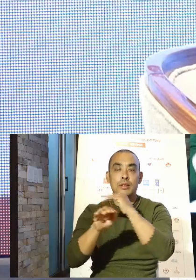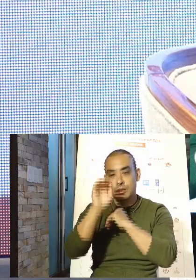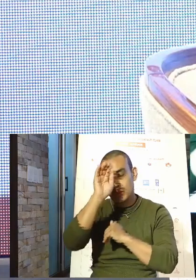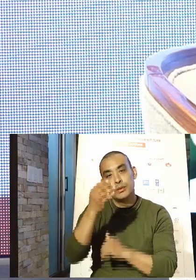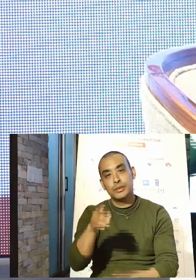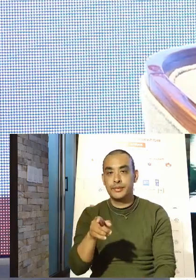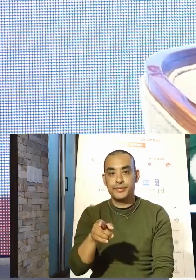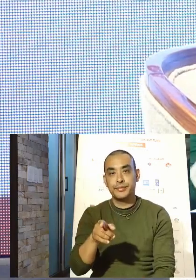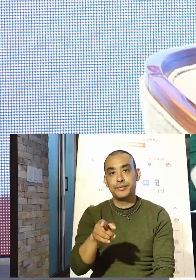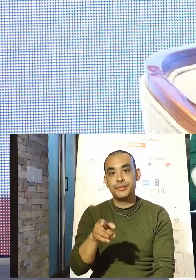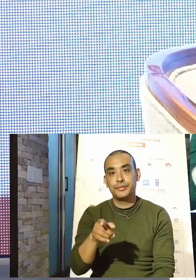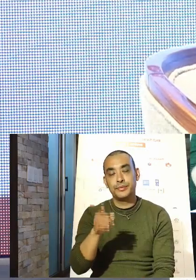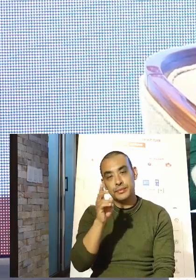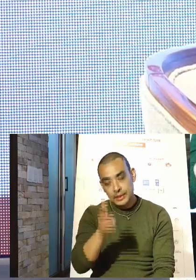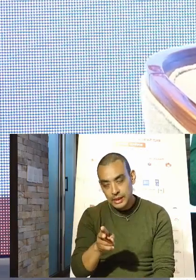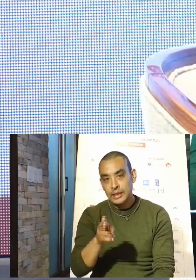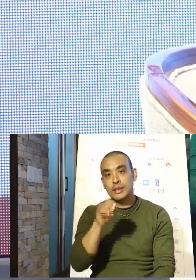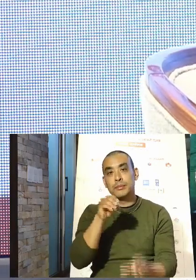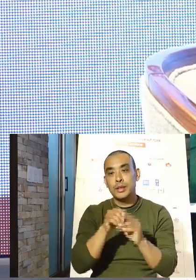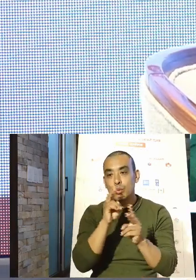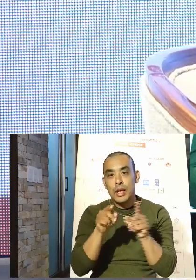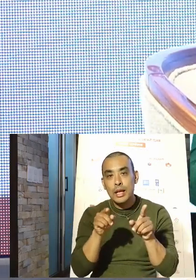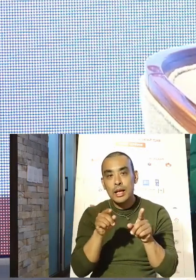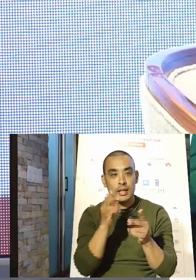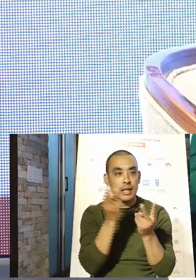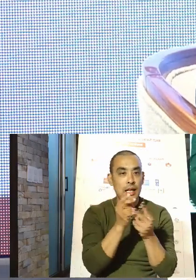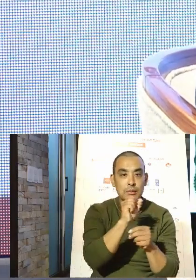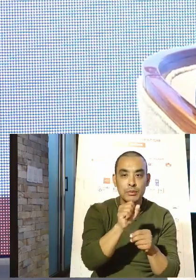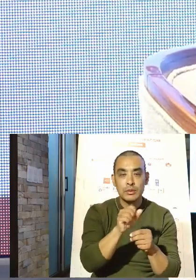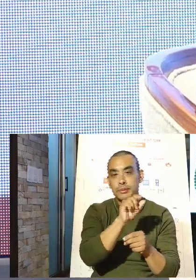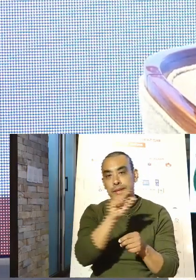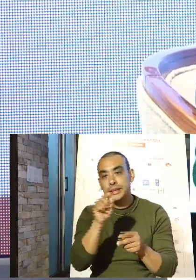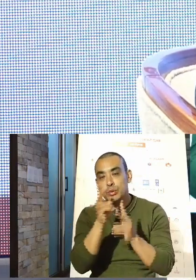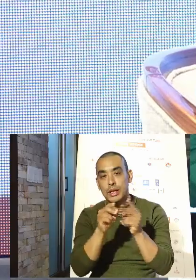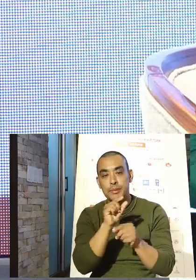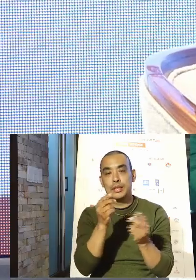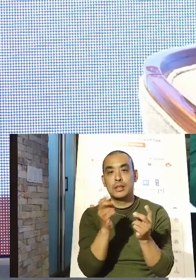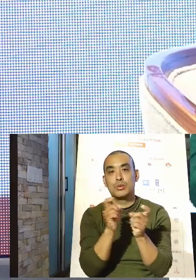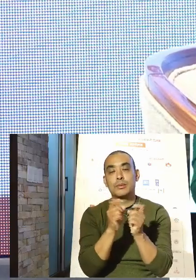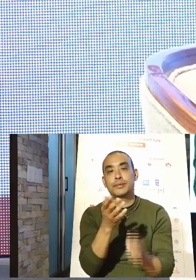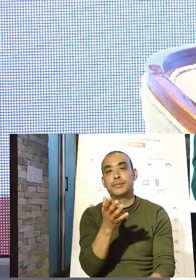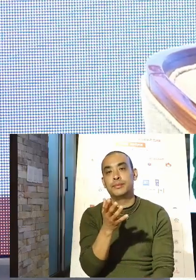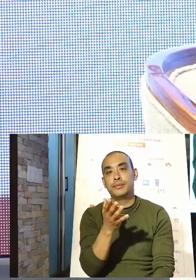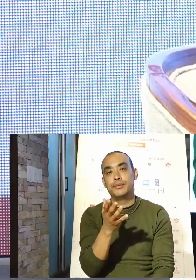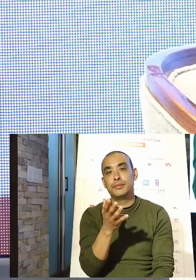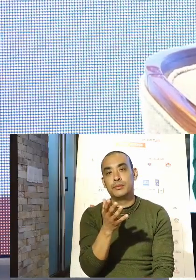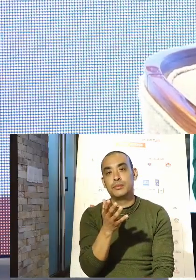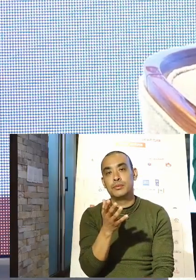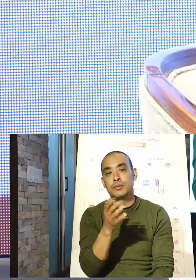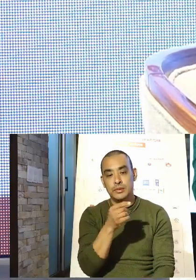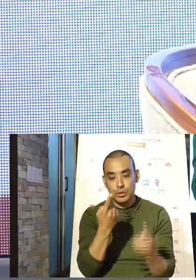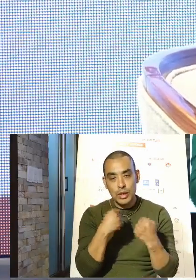Those are basically, and they don't talk about that. There is a structured sessions which these